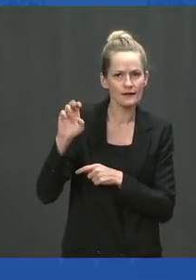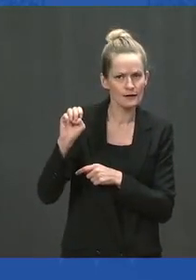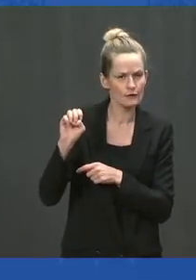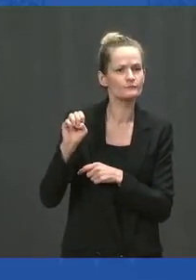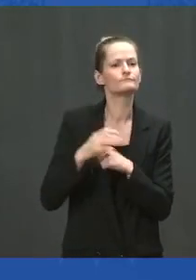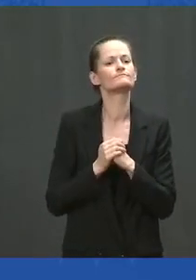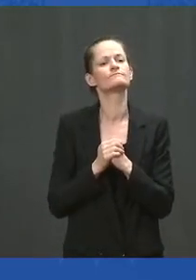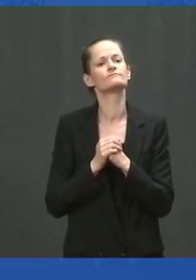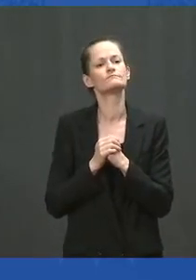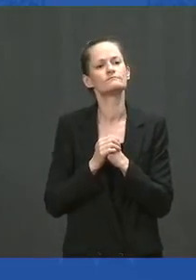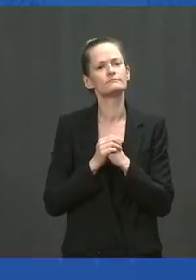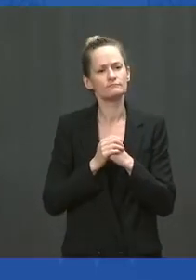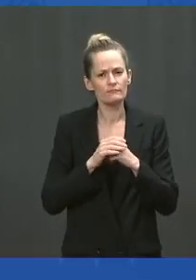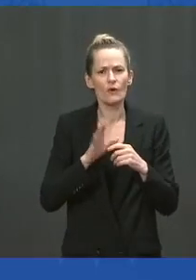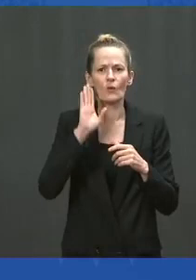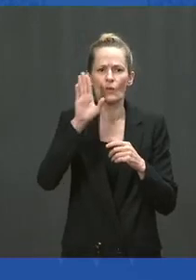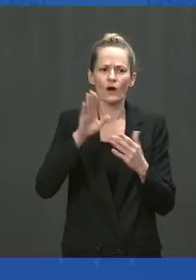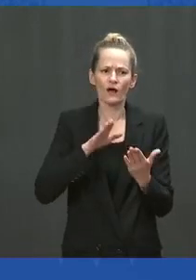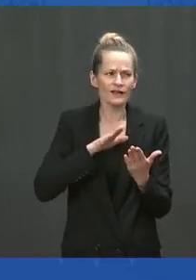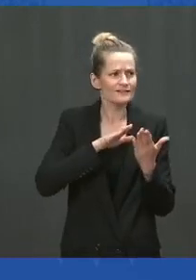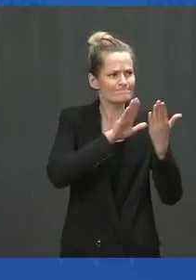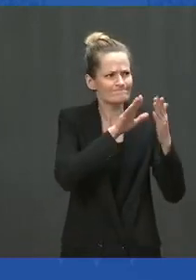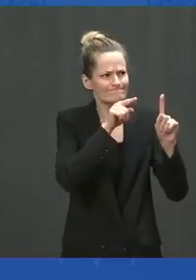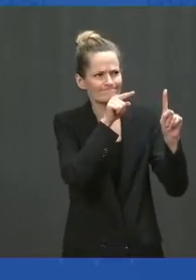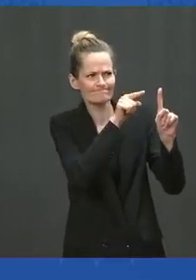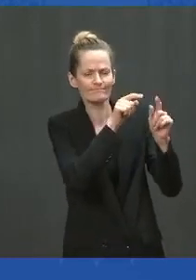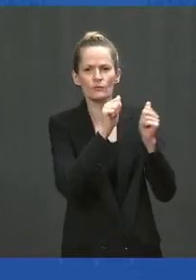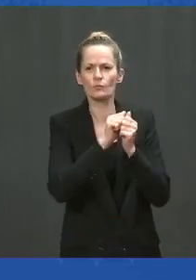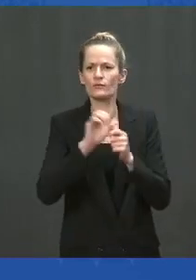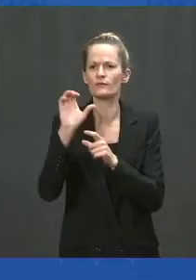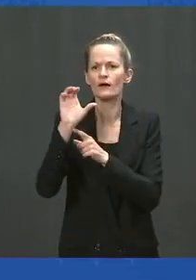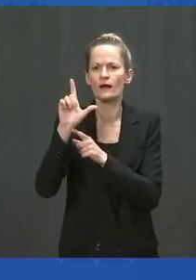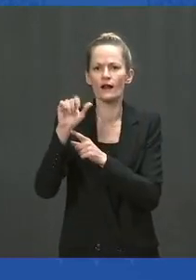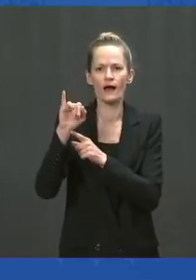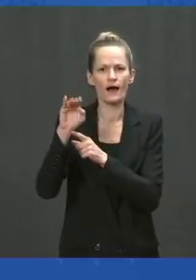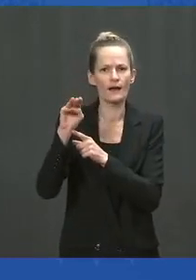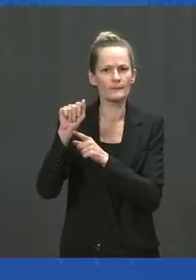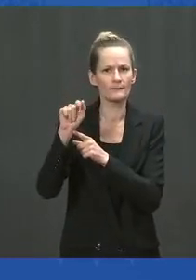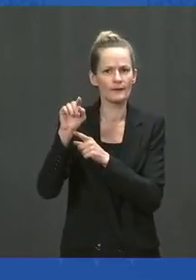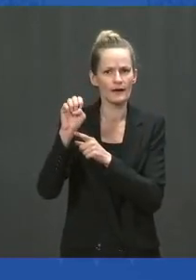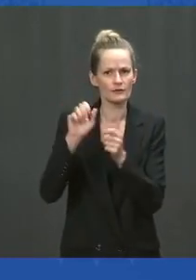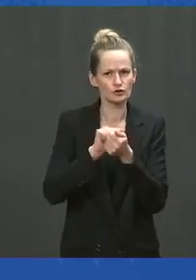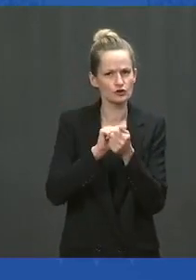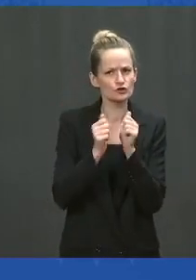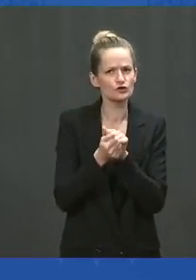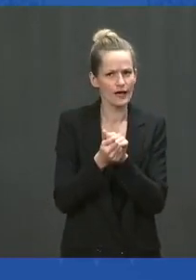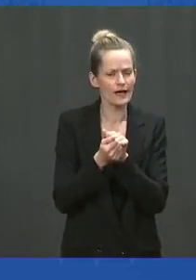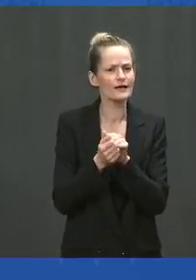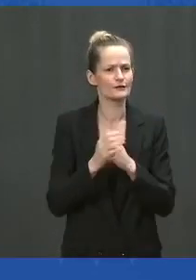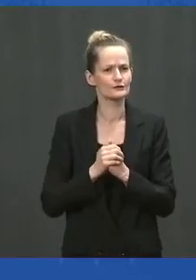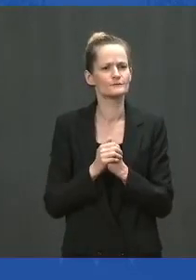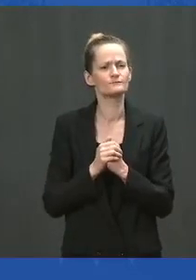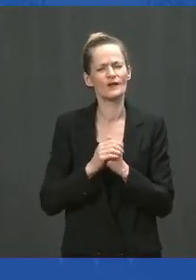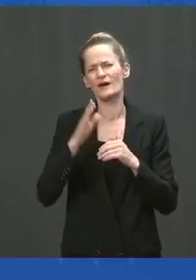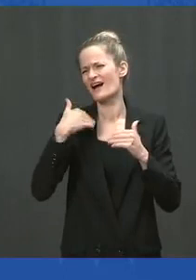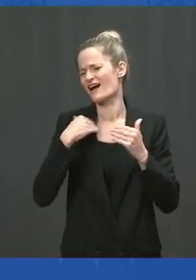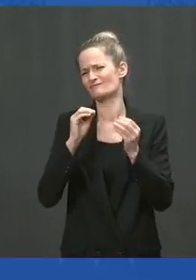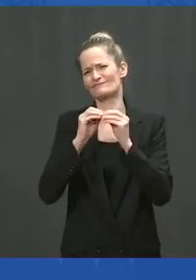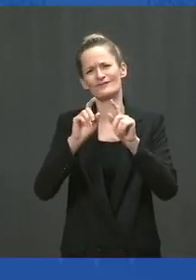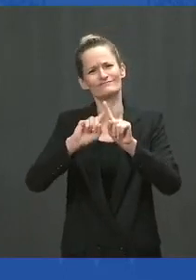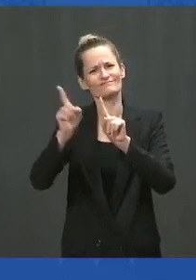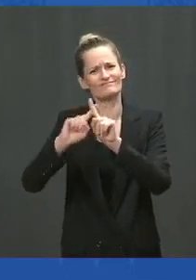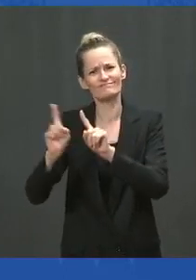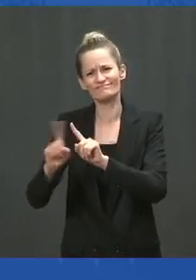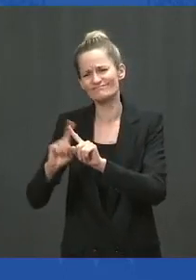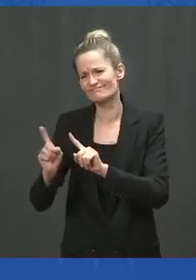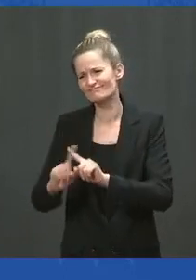vital steps needed to bring down the cost of health care, and so much more. And we're going to do it without raising taxes by